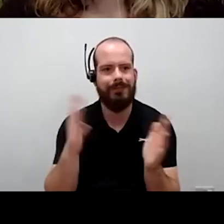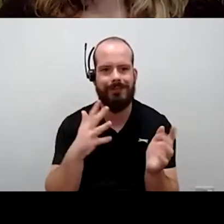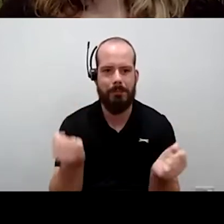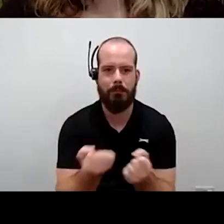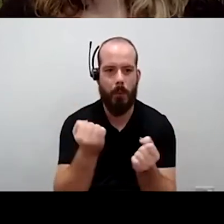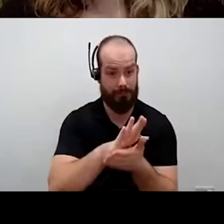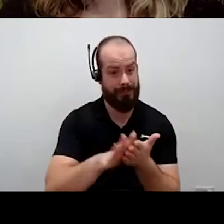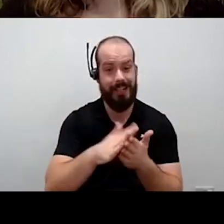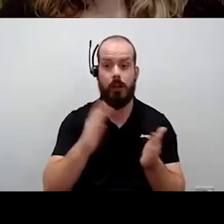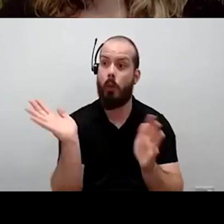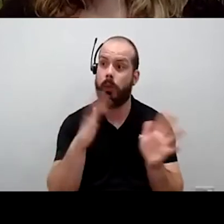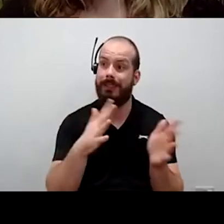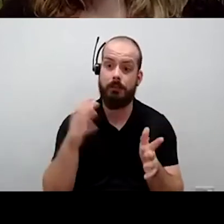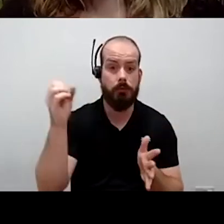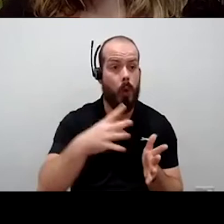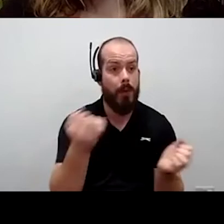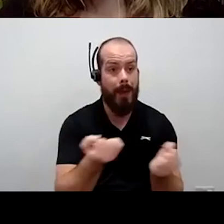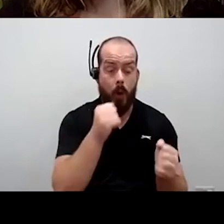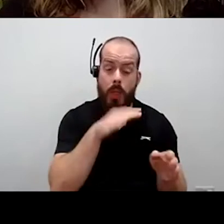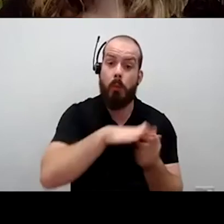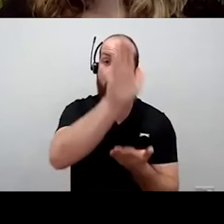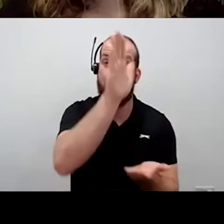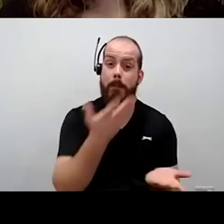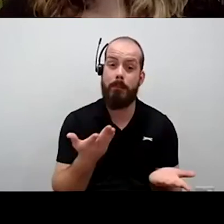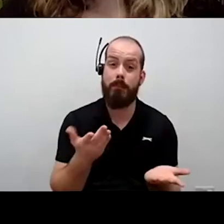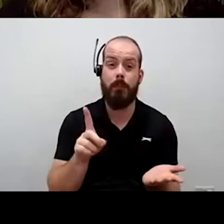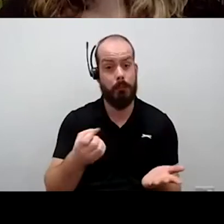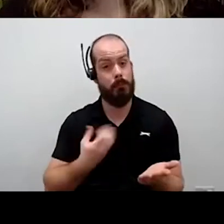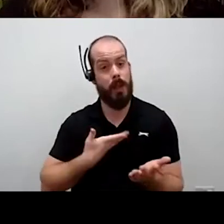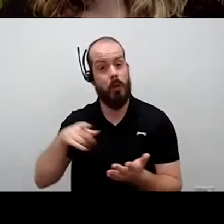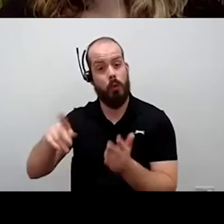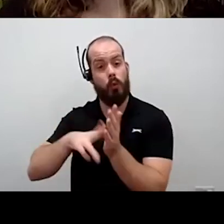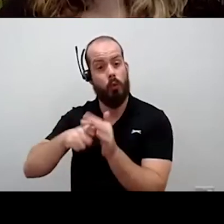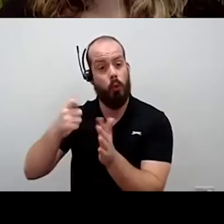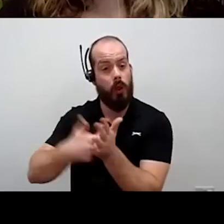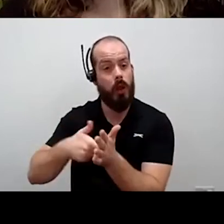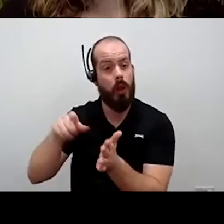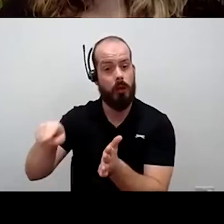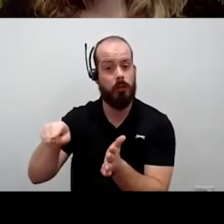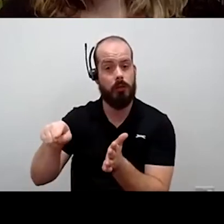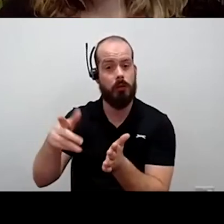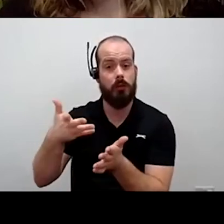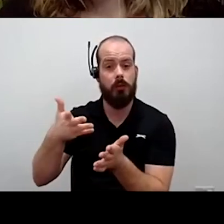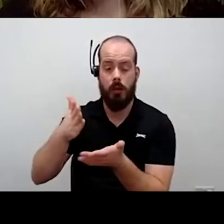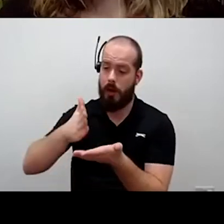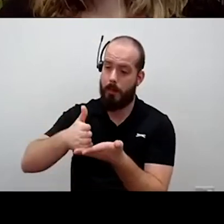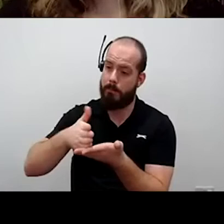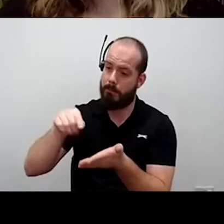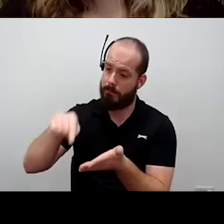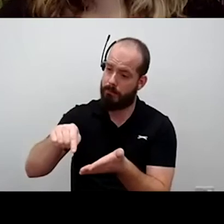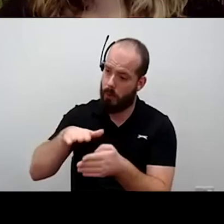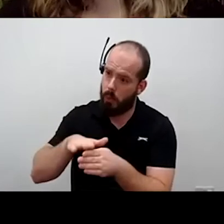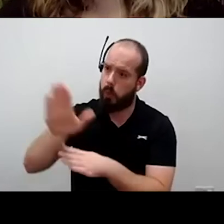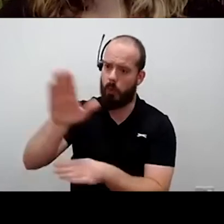But we're up against a massive hidden part of the iceberg under the surface here. And that's why I think dealing with it